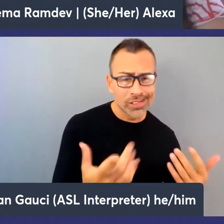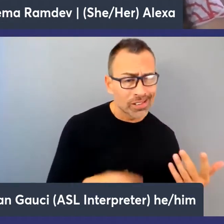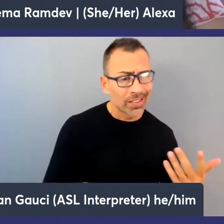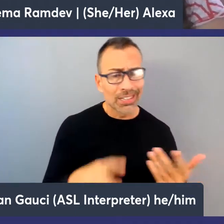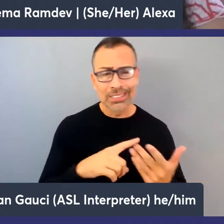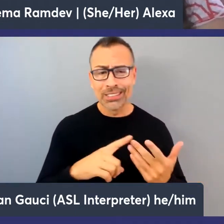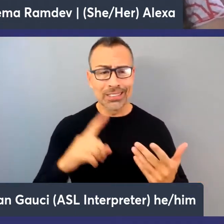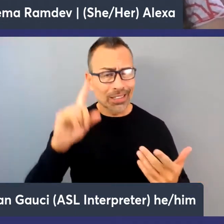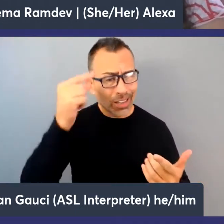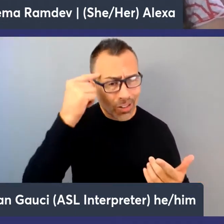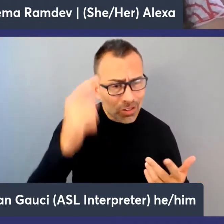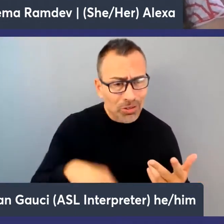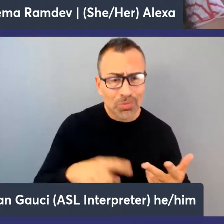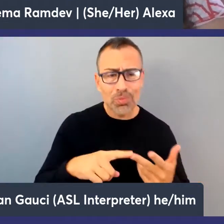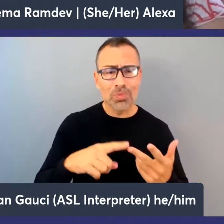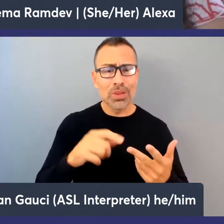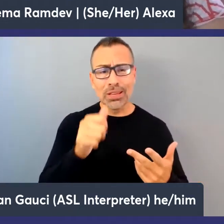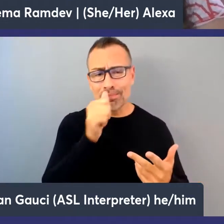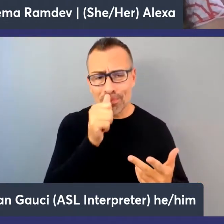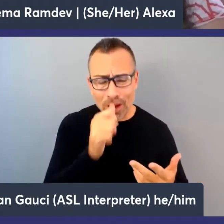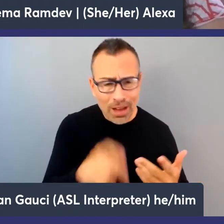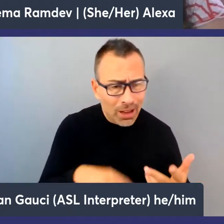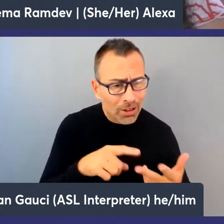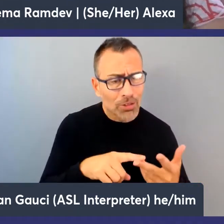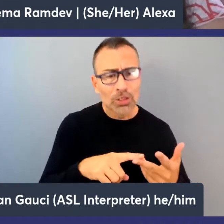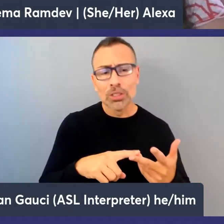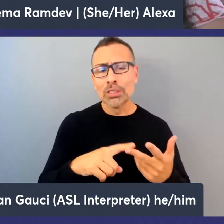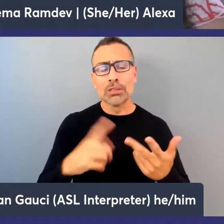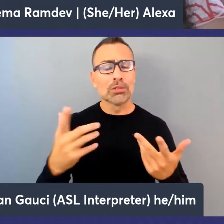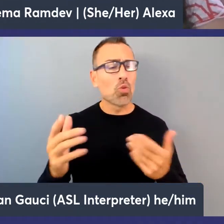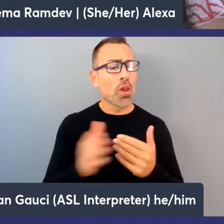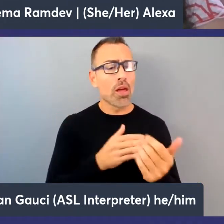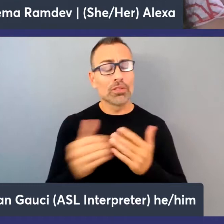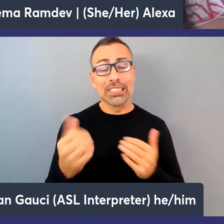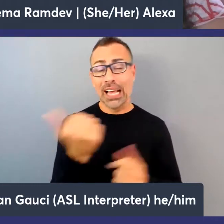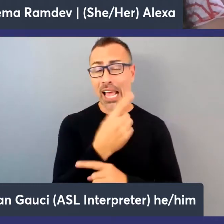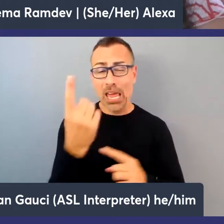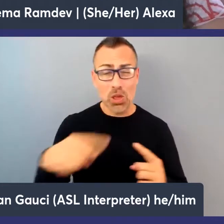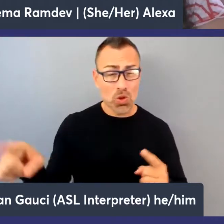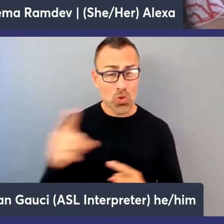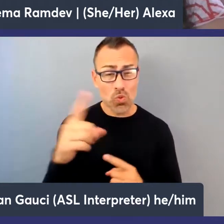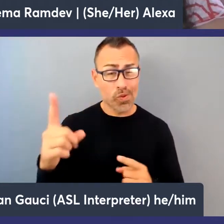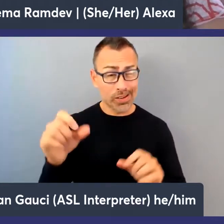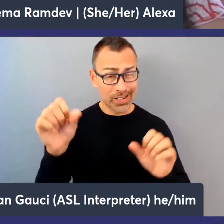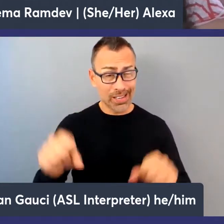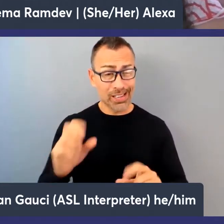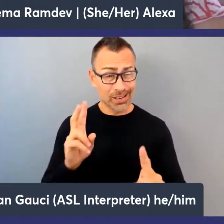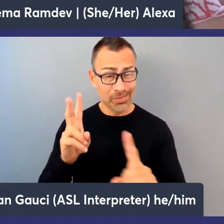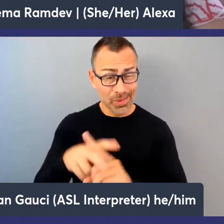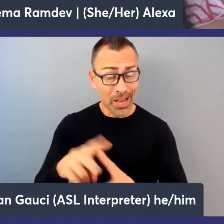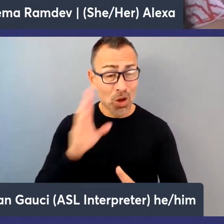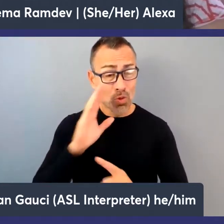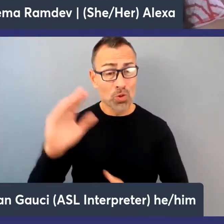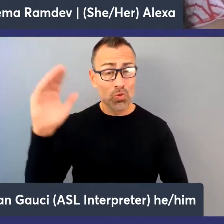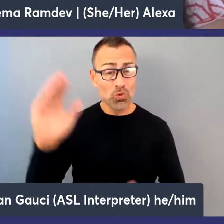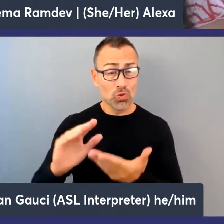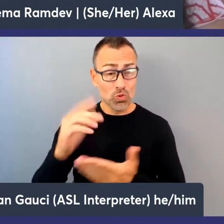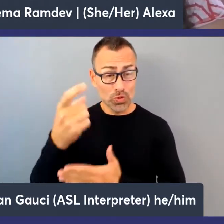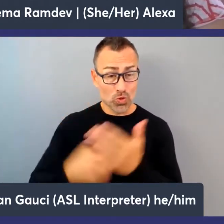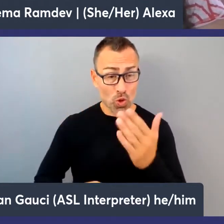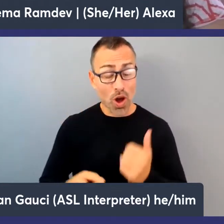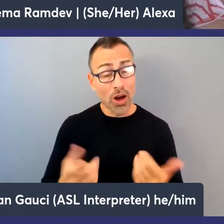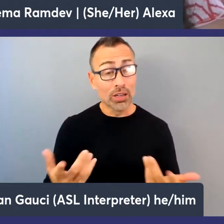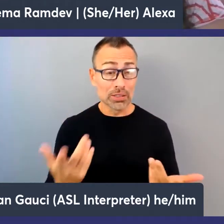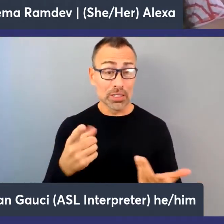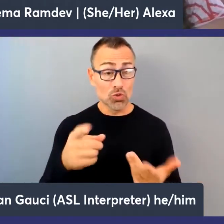can apply. As long as you are qualified for that, we will bear the cost and we will reduce your technical barrier of entry. So Wow. that is a great way